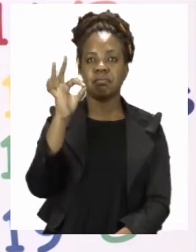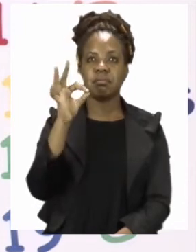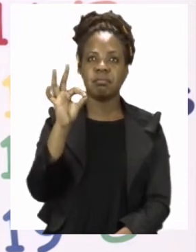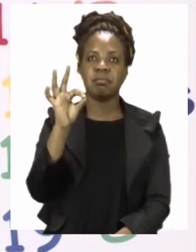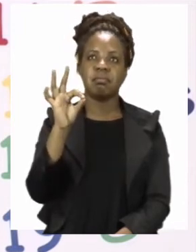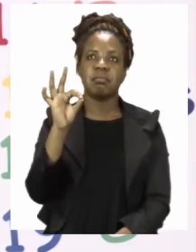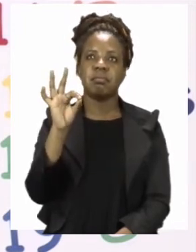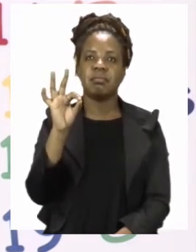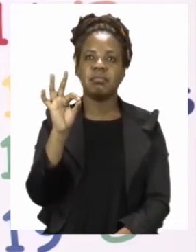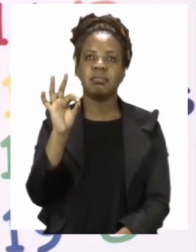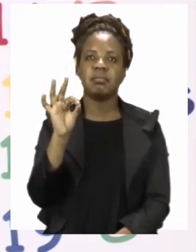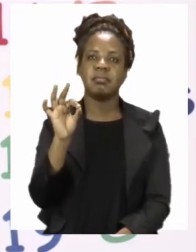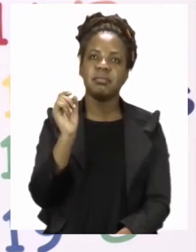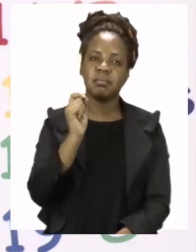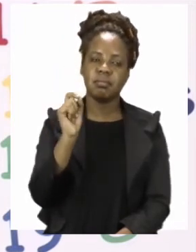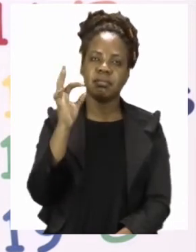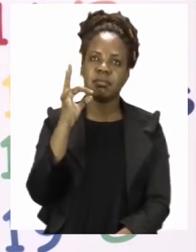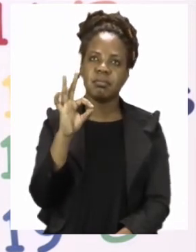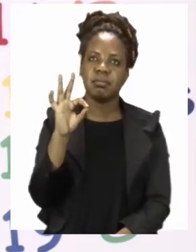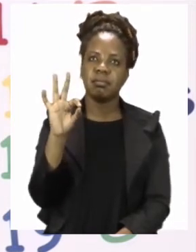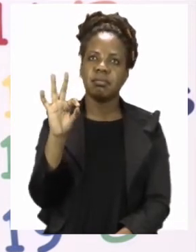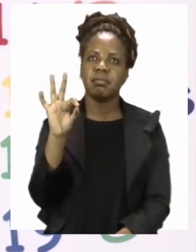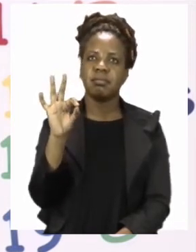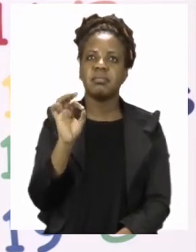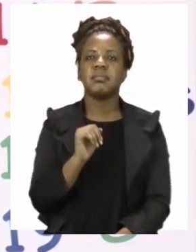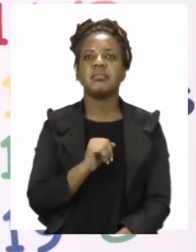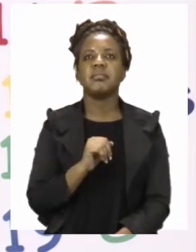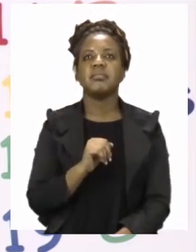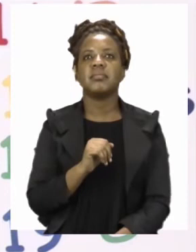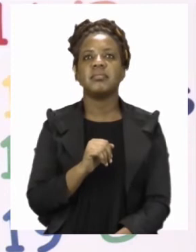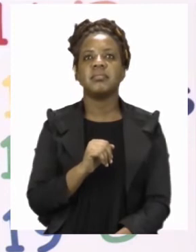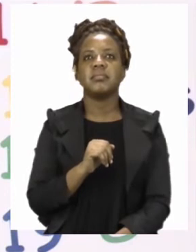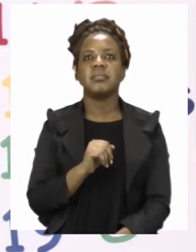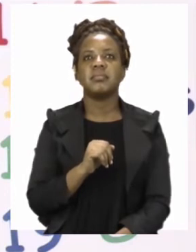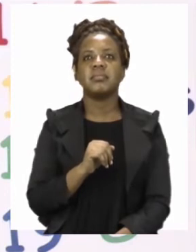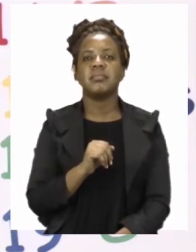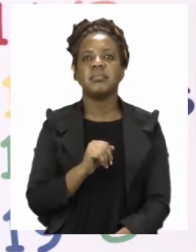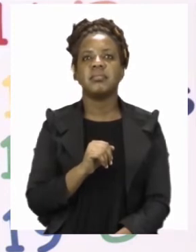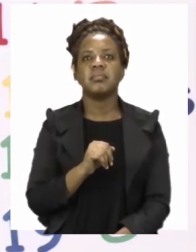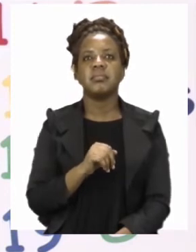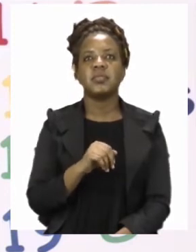to do, boys and girls, is we're going to add the builders and the